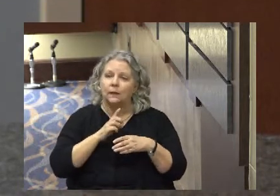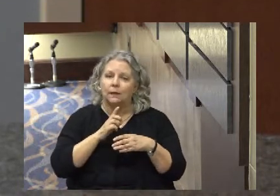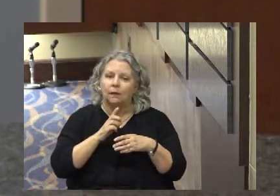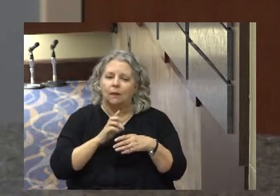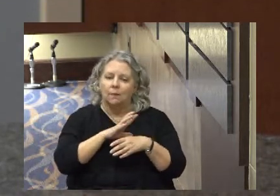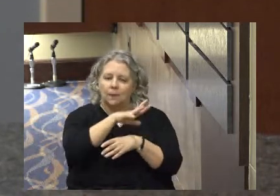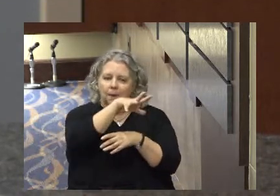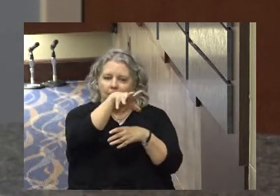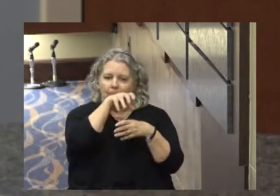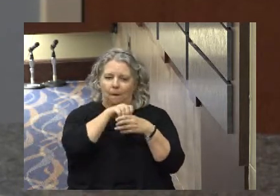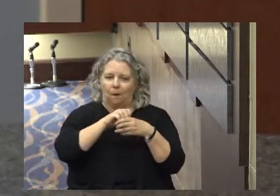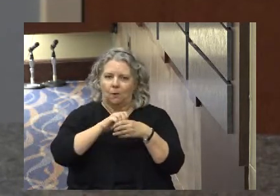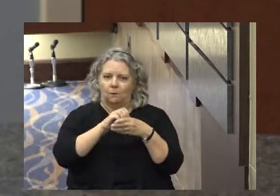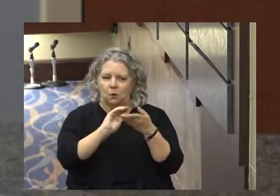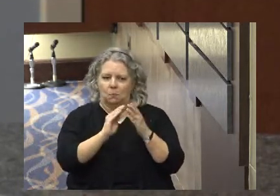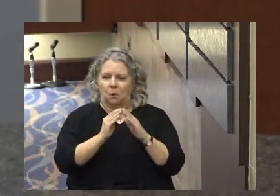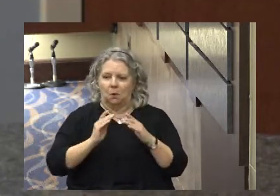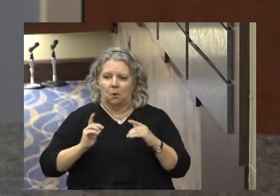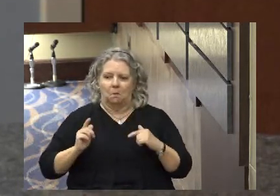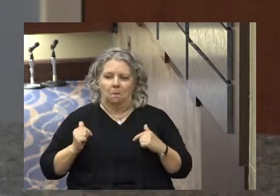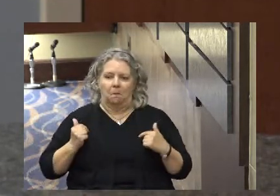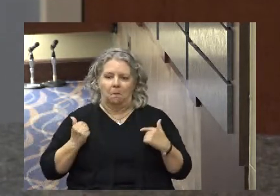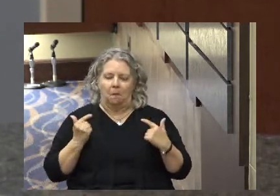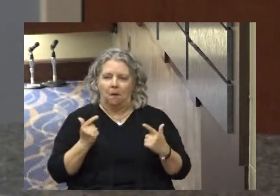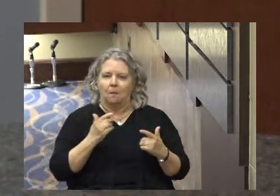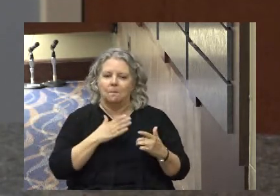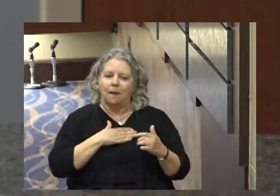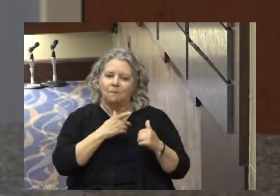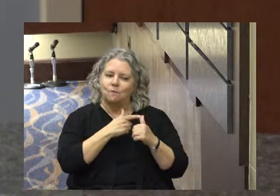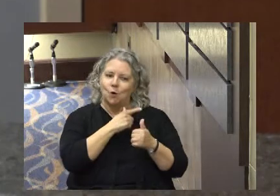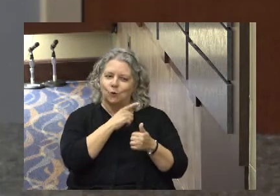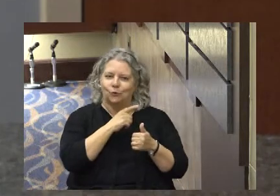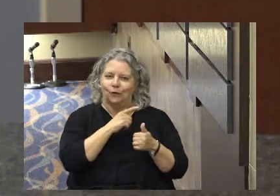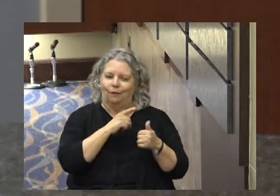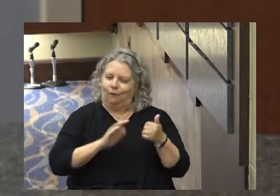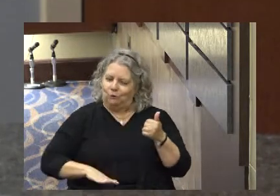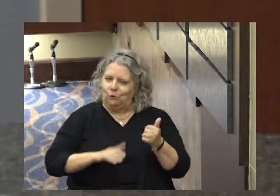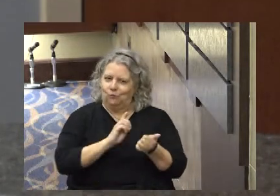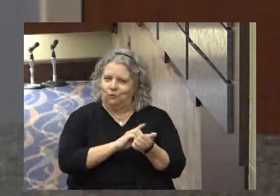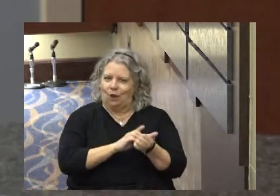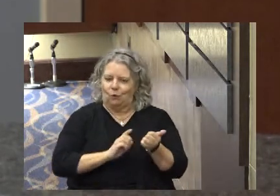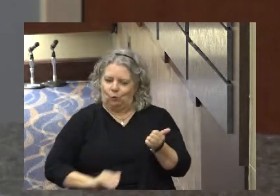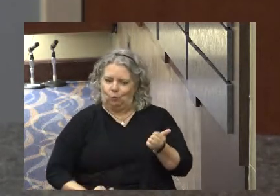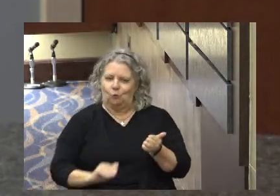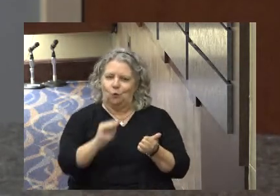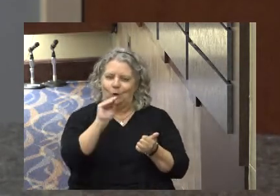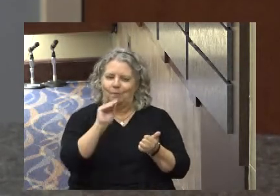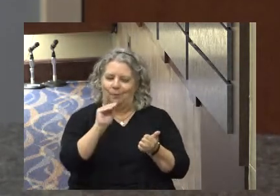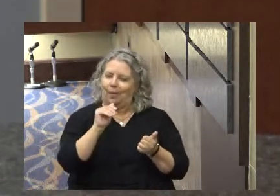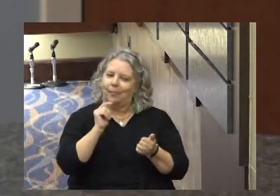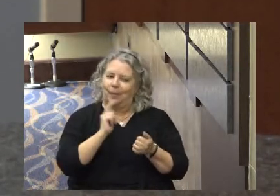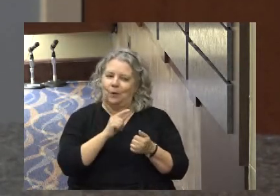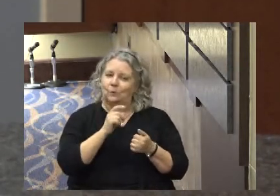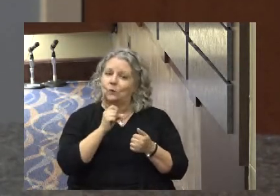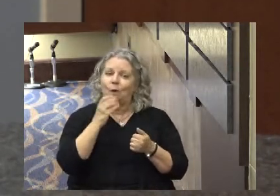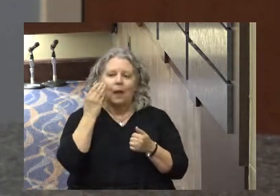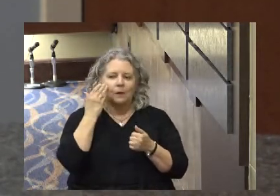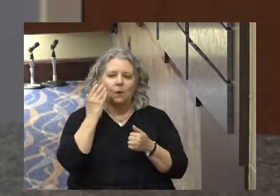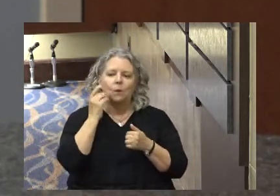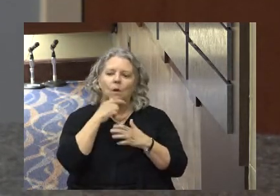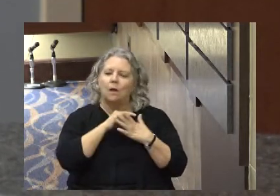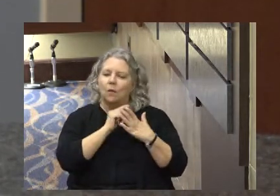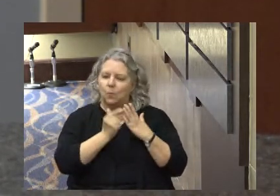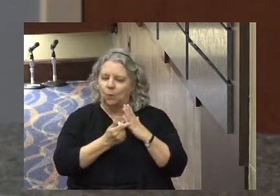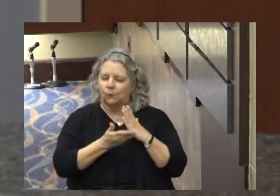forever. And my first pediatrician grew up there. So those are the things that, I know that are important, and